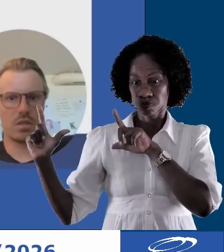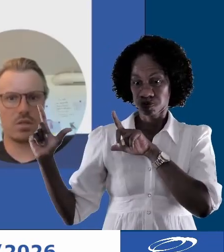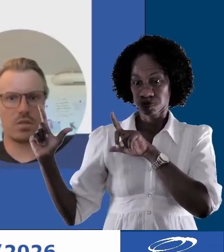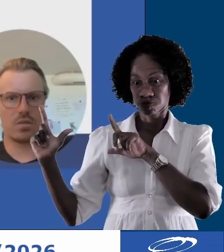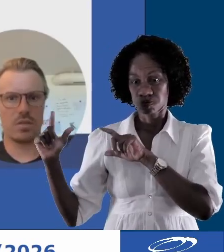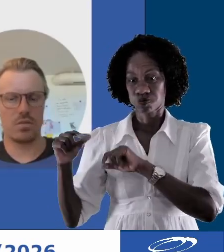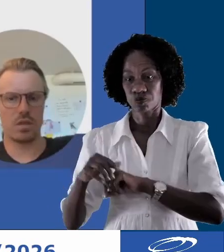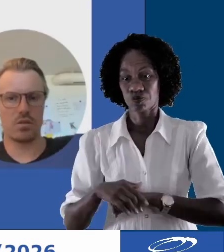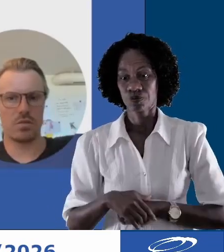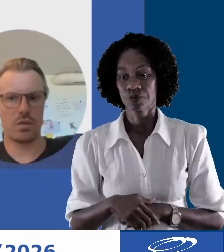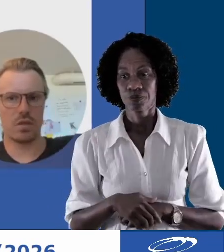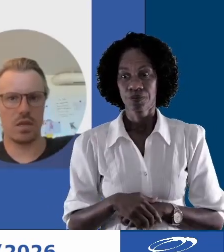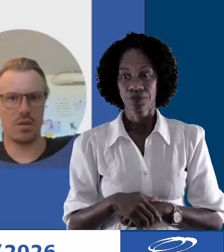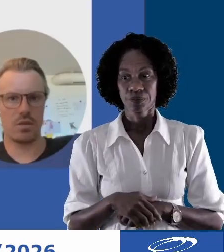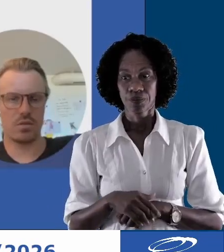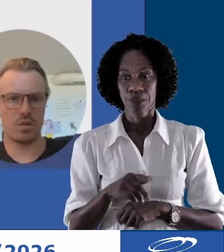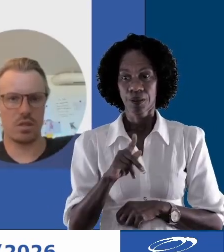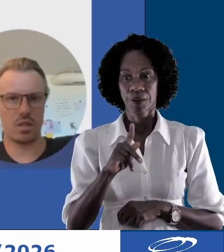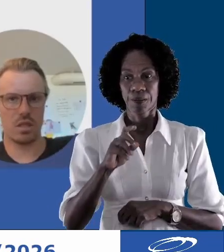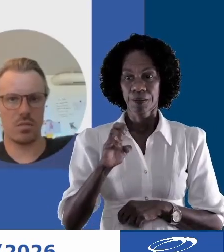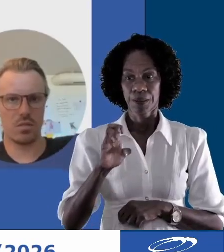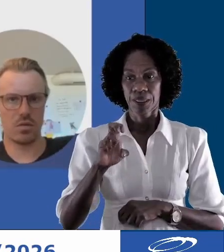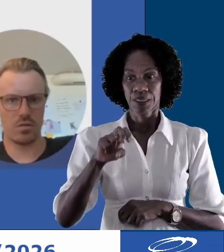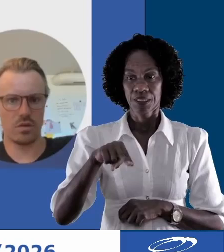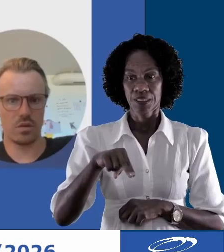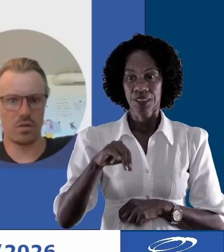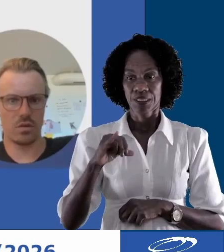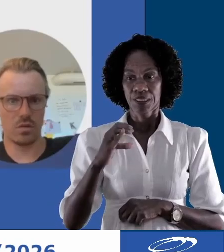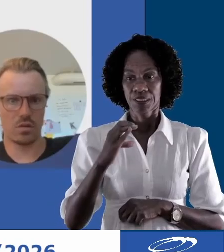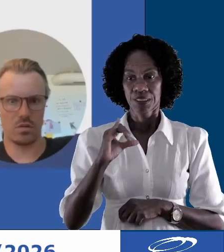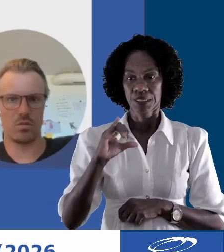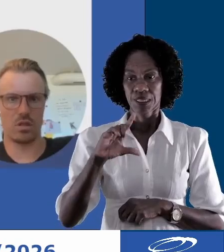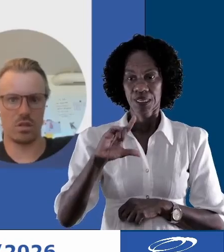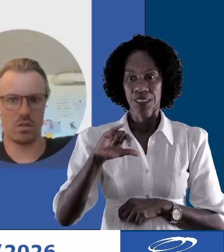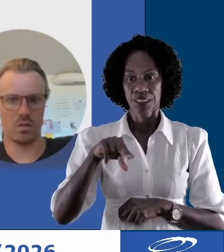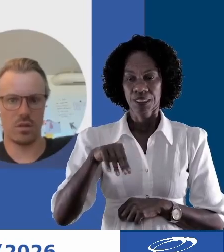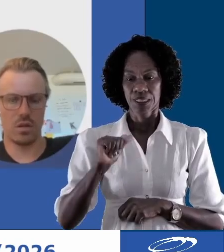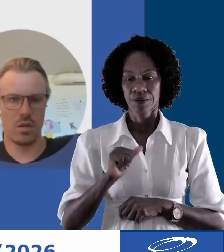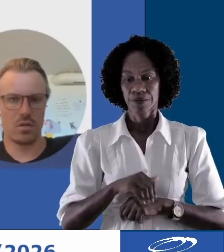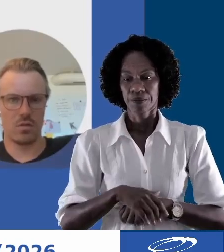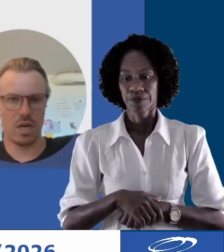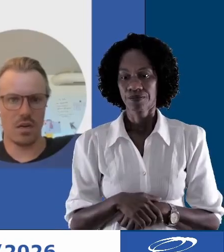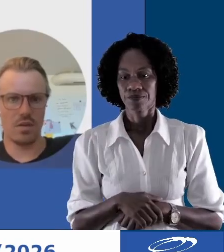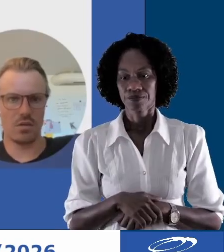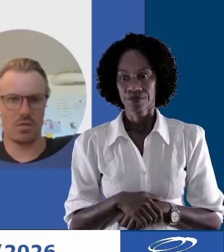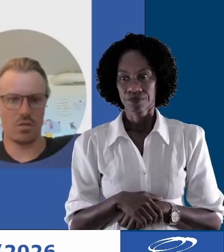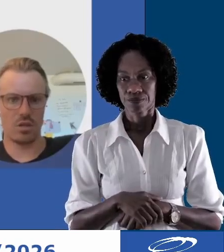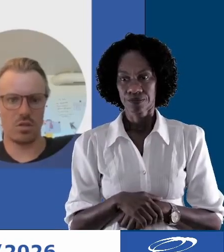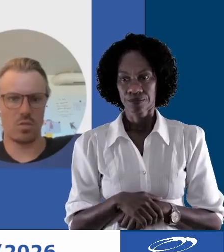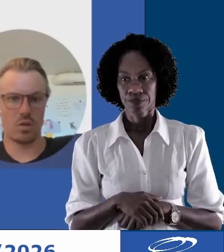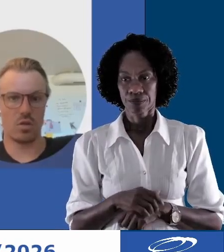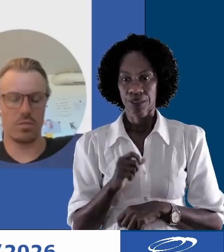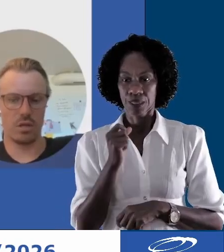subcutaneous tissue. The red curves are the IV concentration and the blue curves are the oral concentrations. So the IV